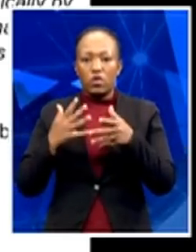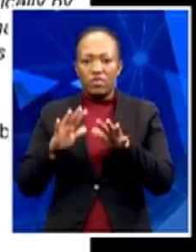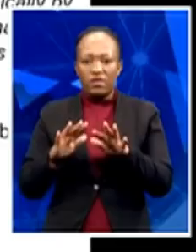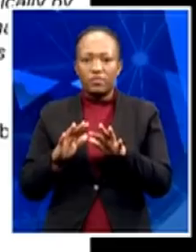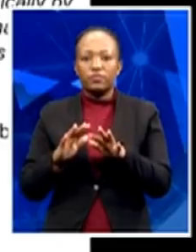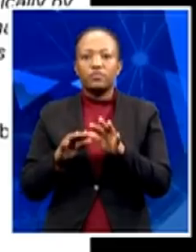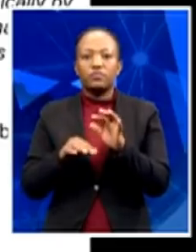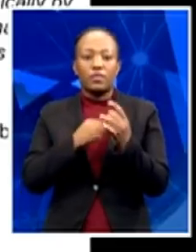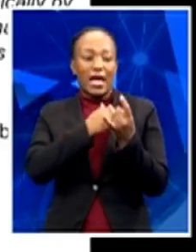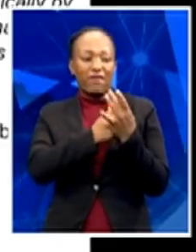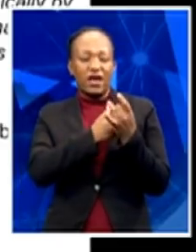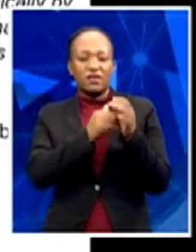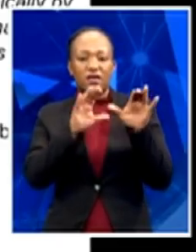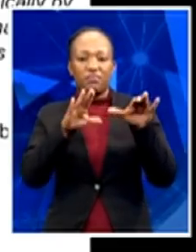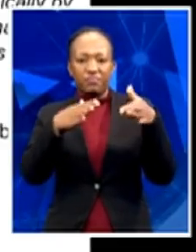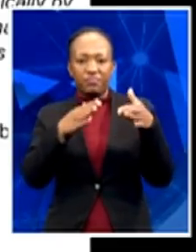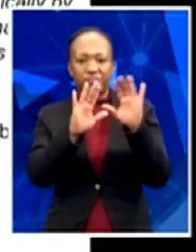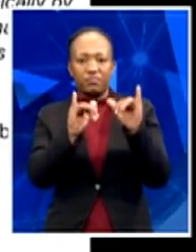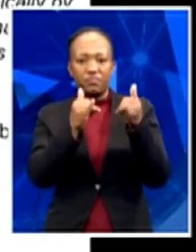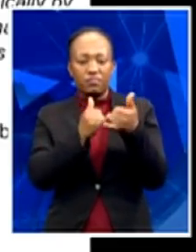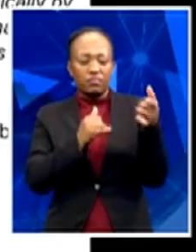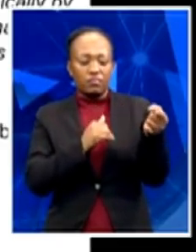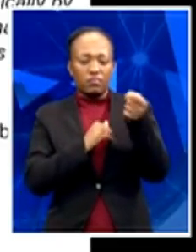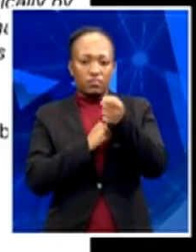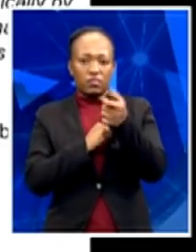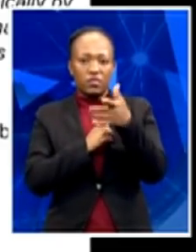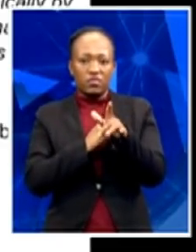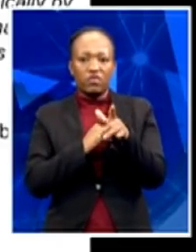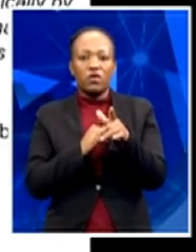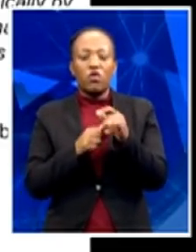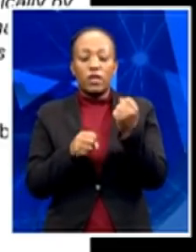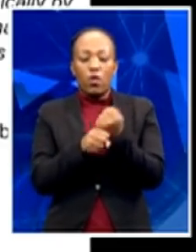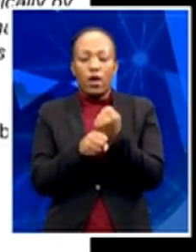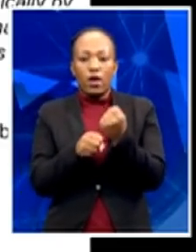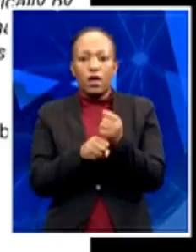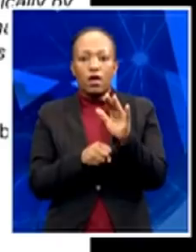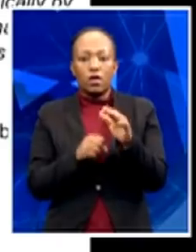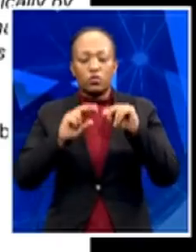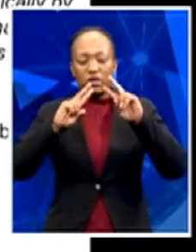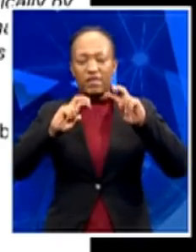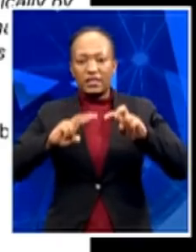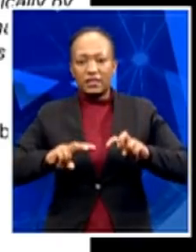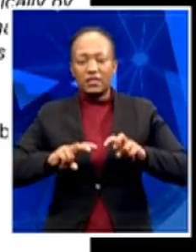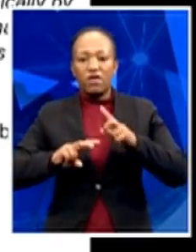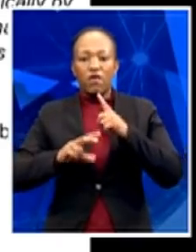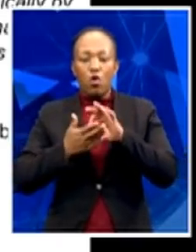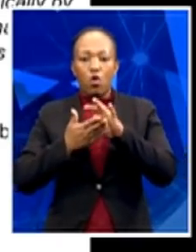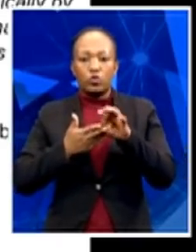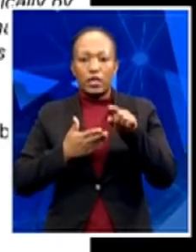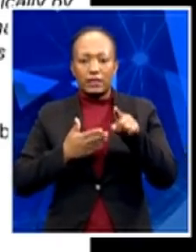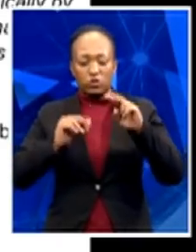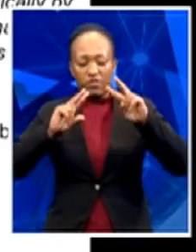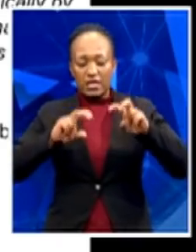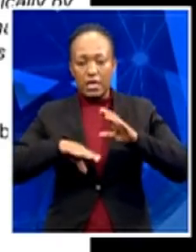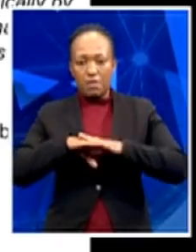was appointed with the following scope of work: to investigate the awarding of the contract, investigate the changing of scope of the